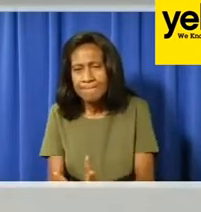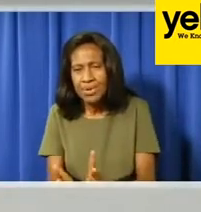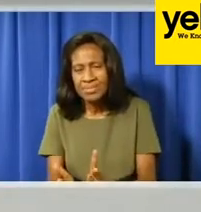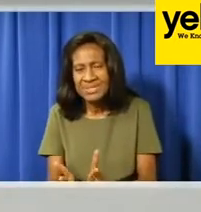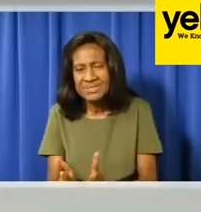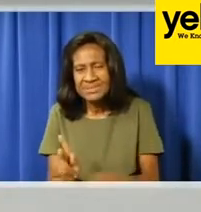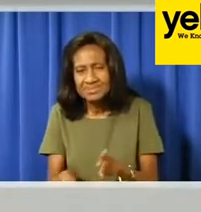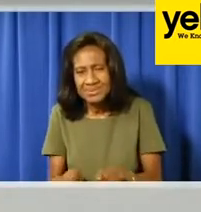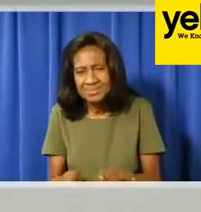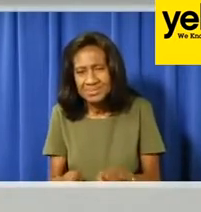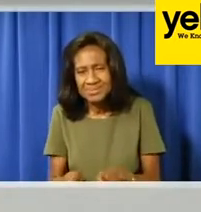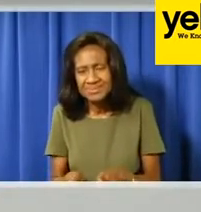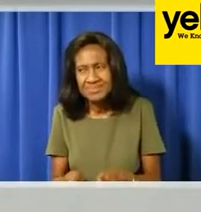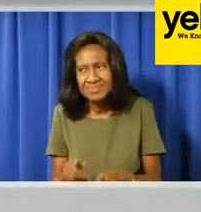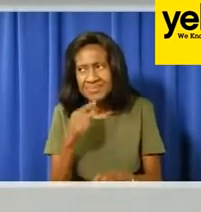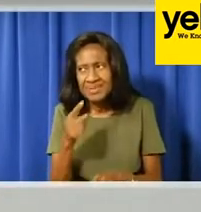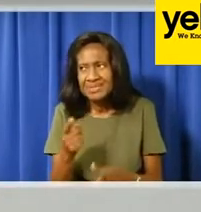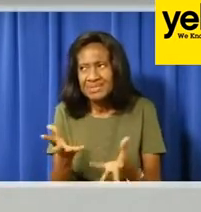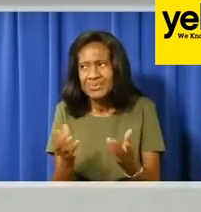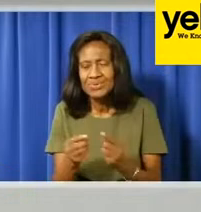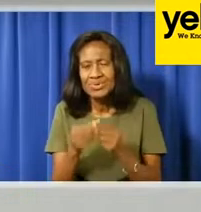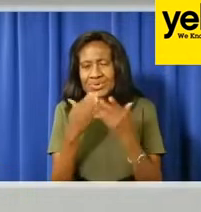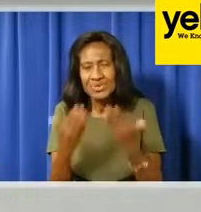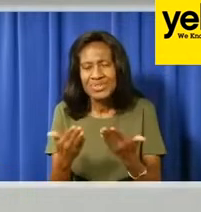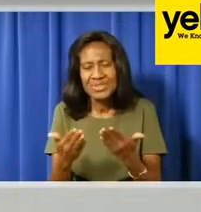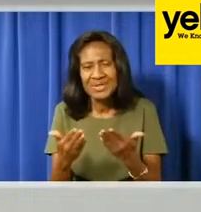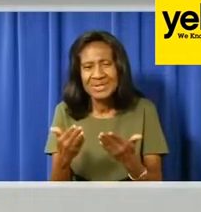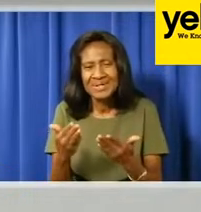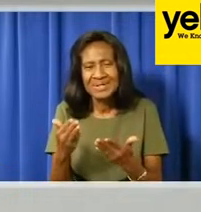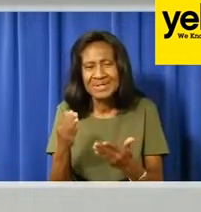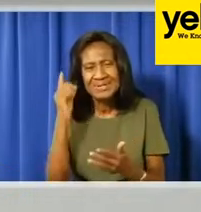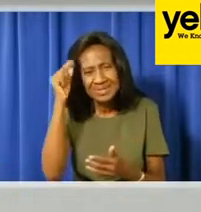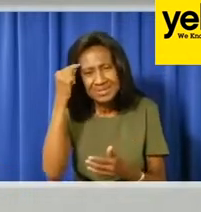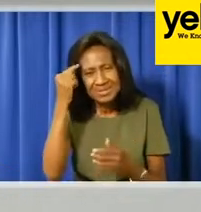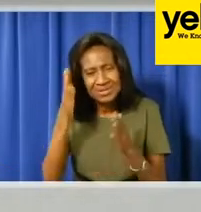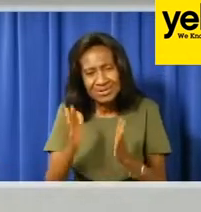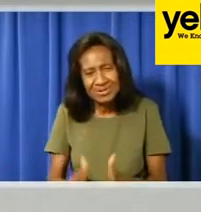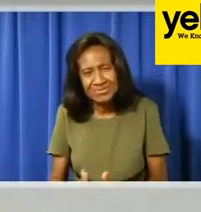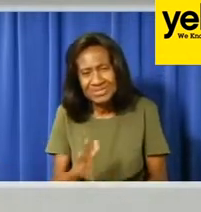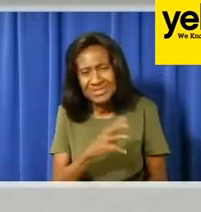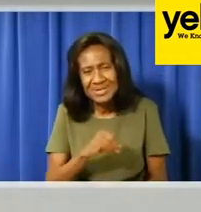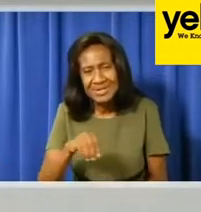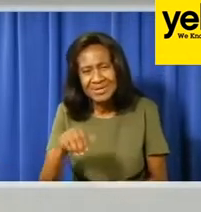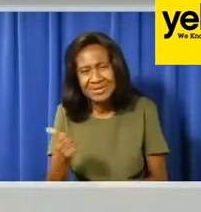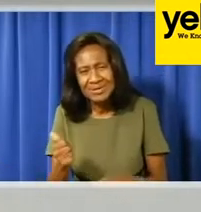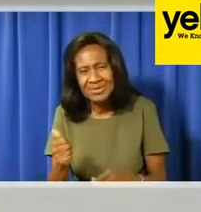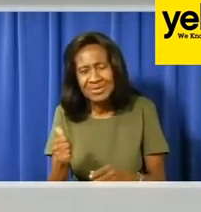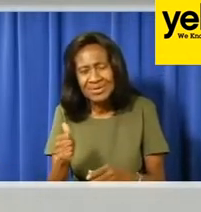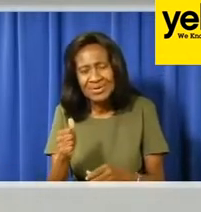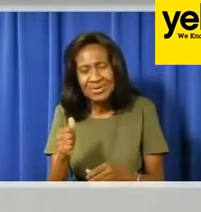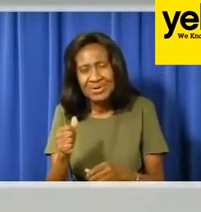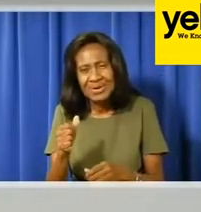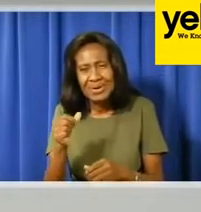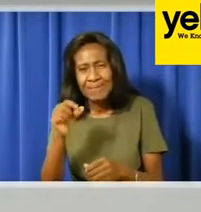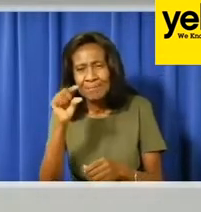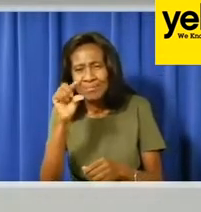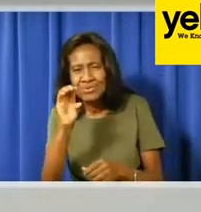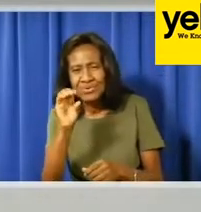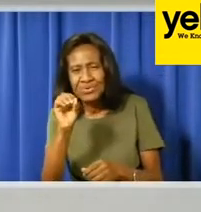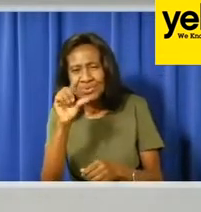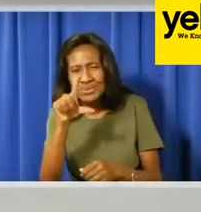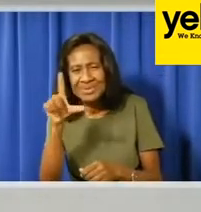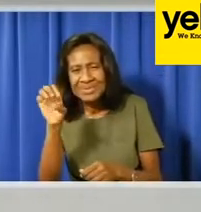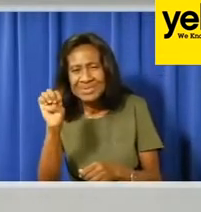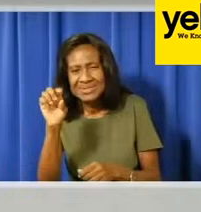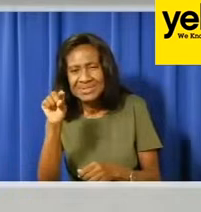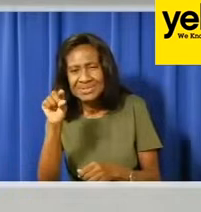to thank His Excellency for being here. I want to thank my colleagues for being here. I want to thank the